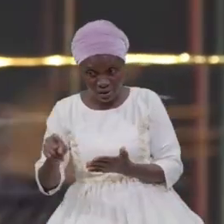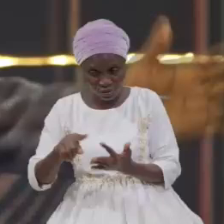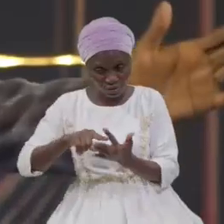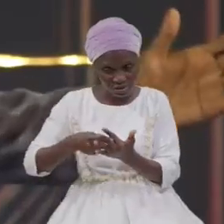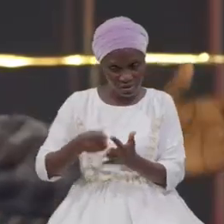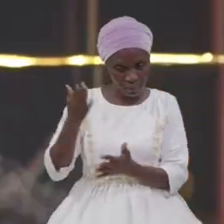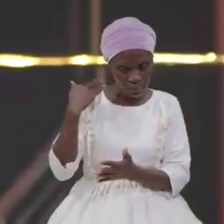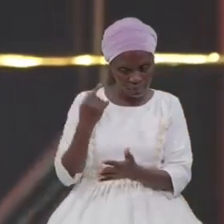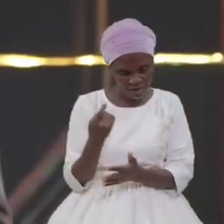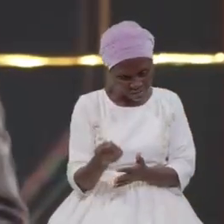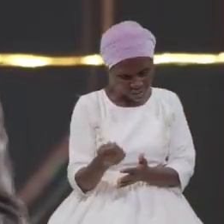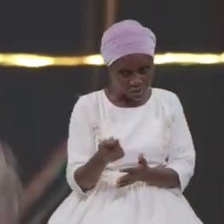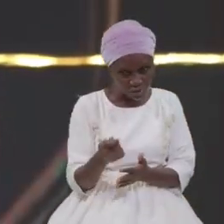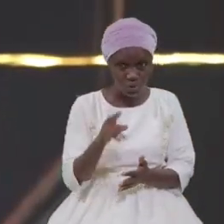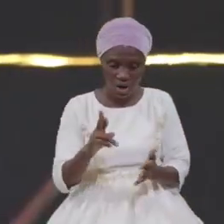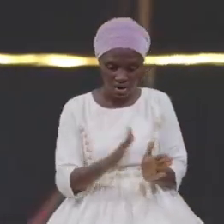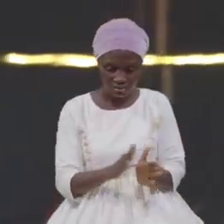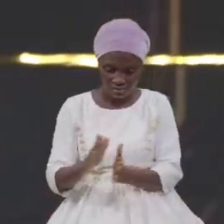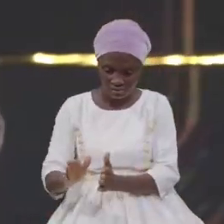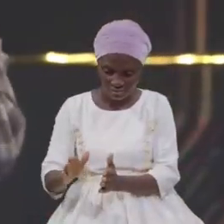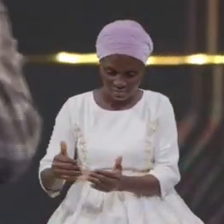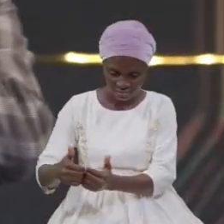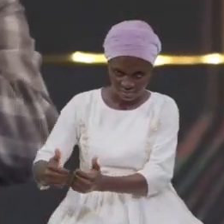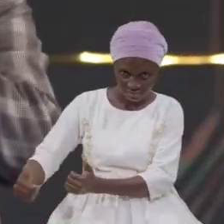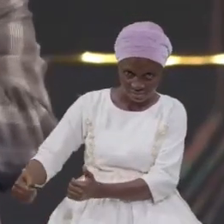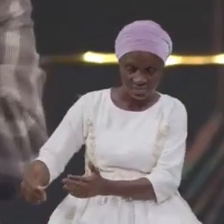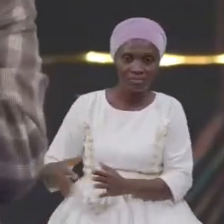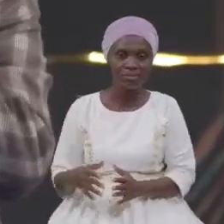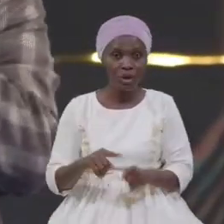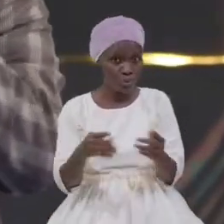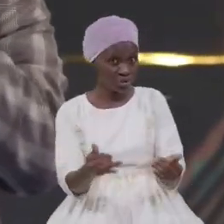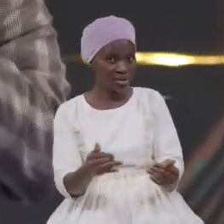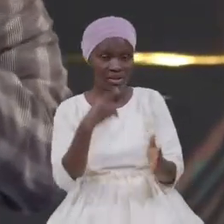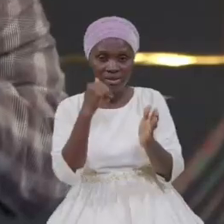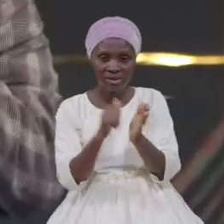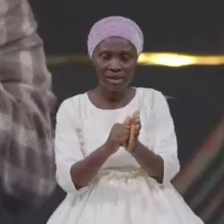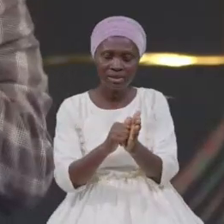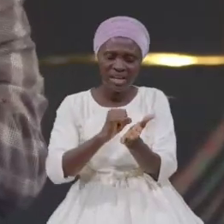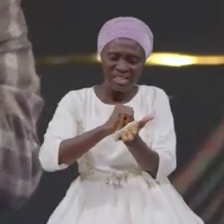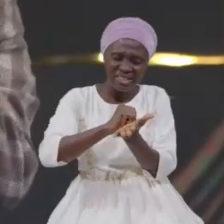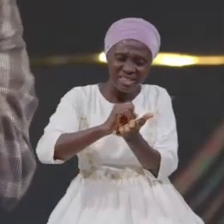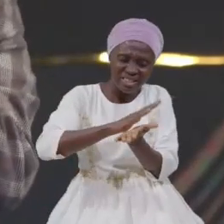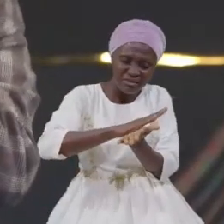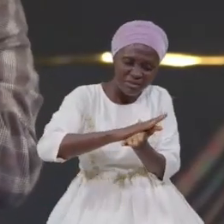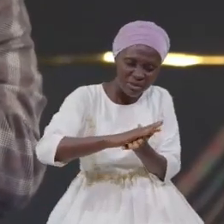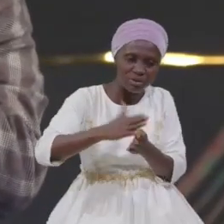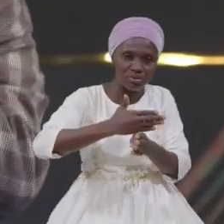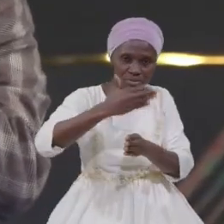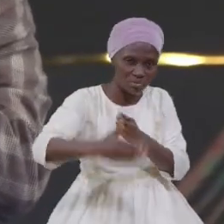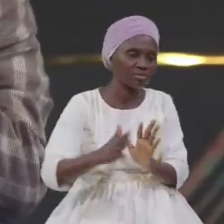you are set apart. But now it says, sanctify you holy,